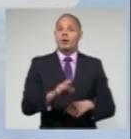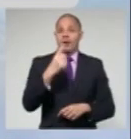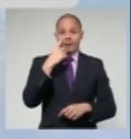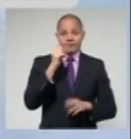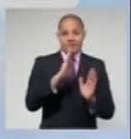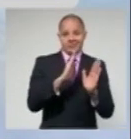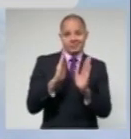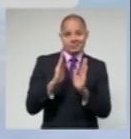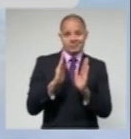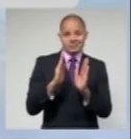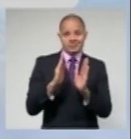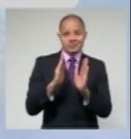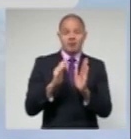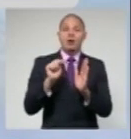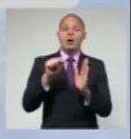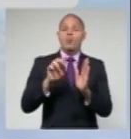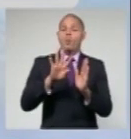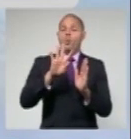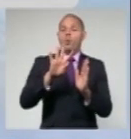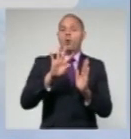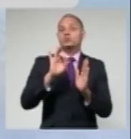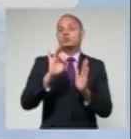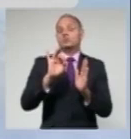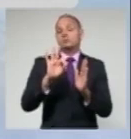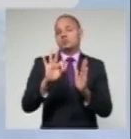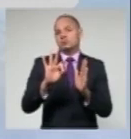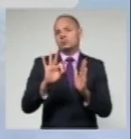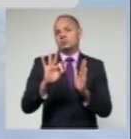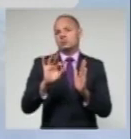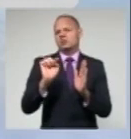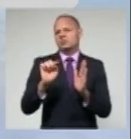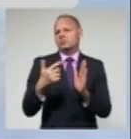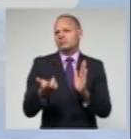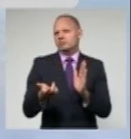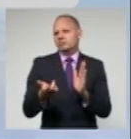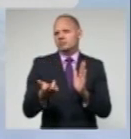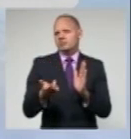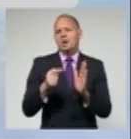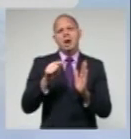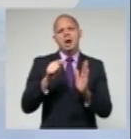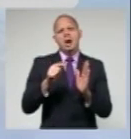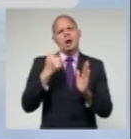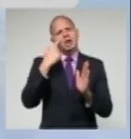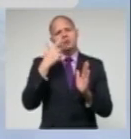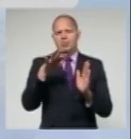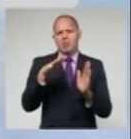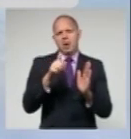the 8.1%, of which 478, or the